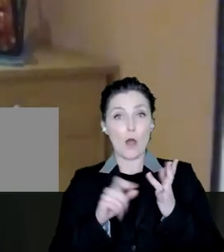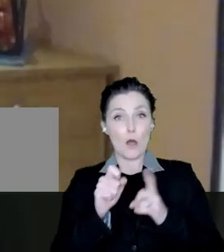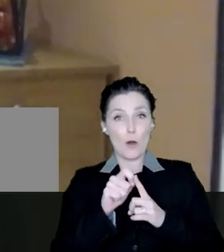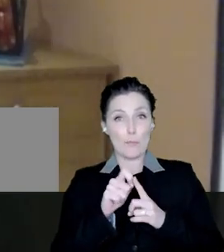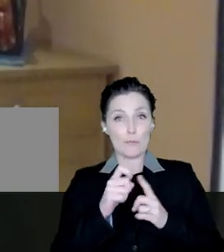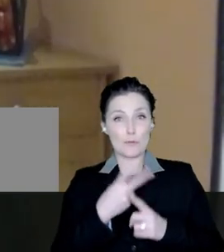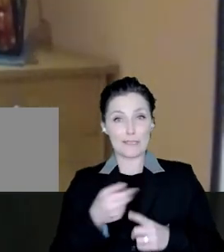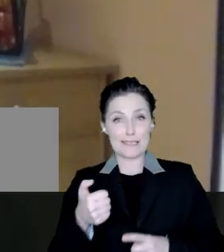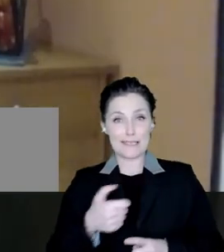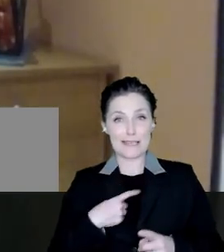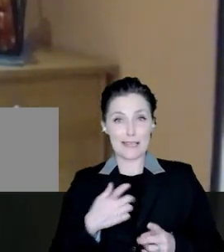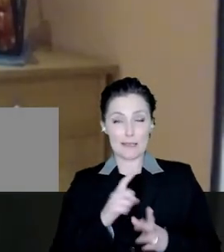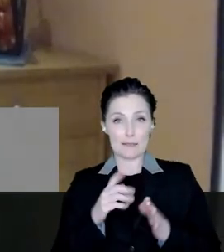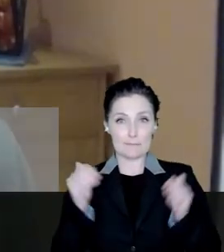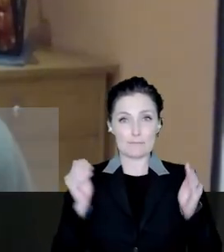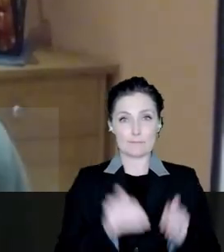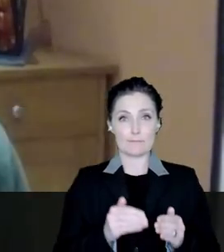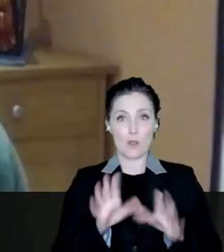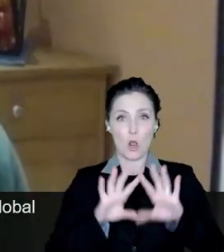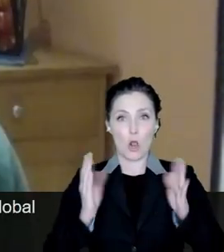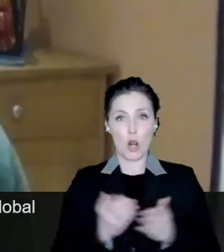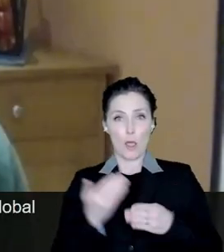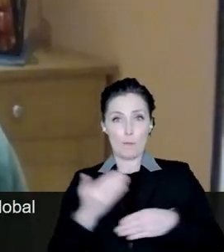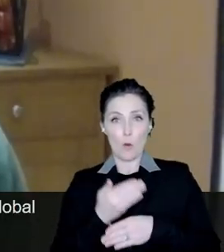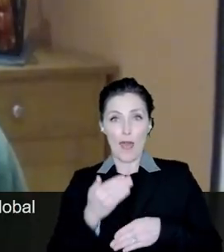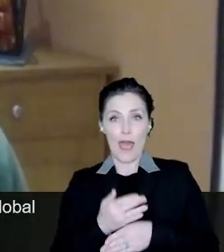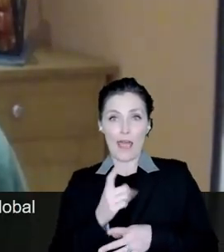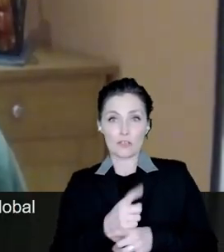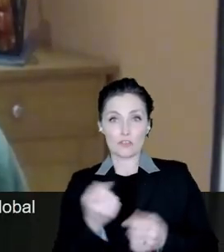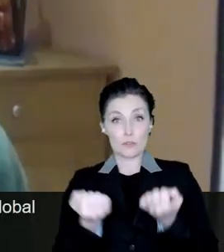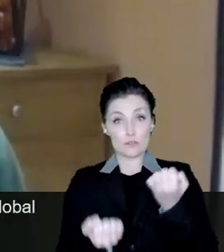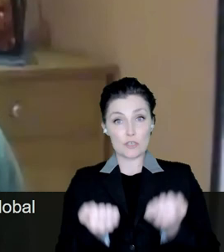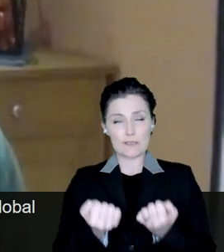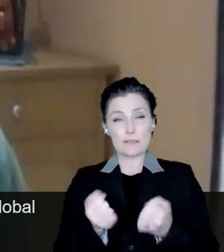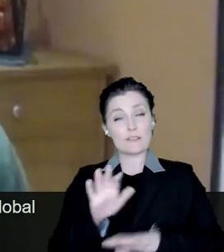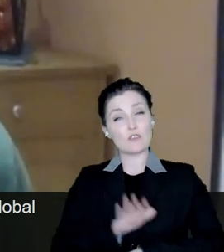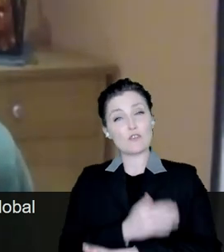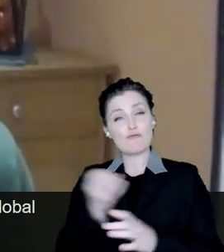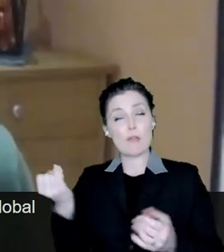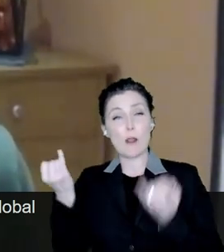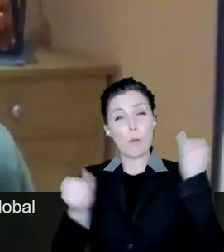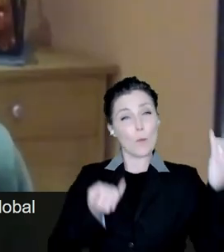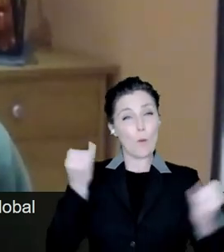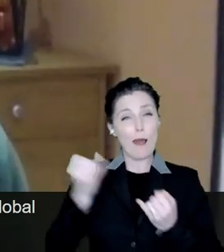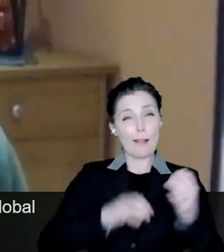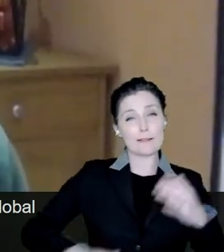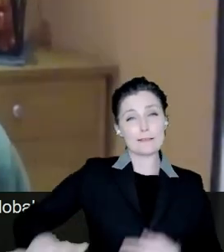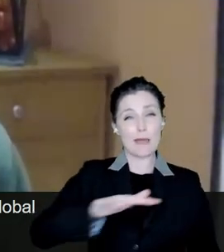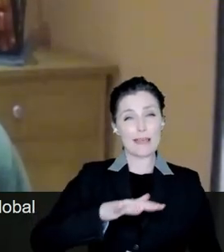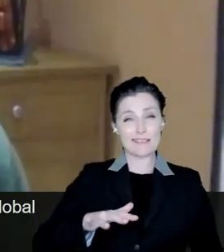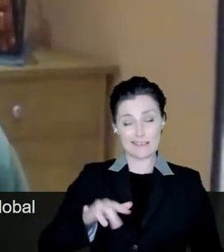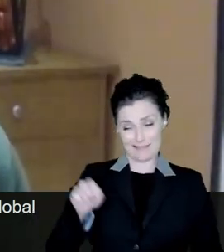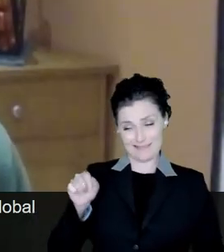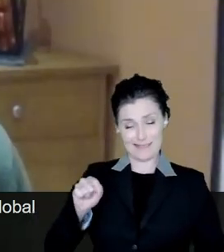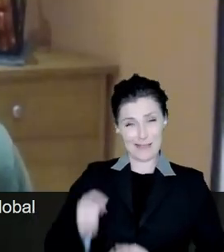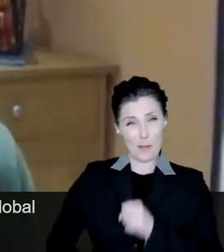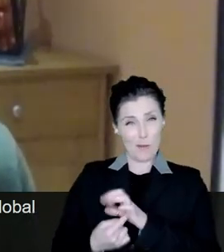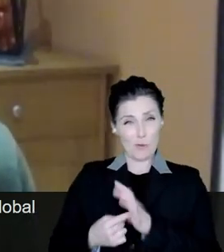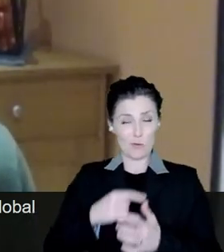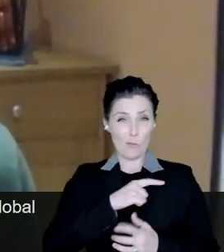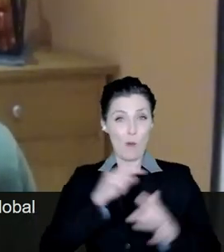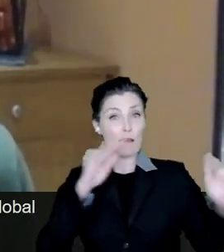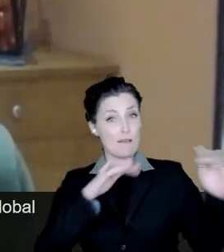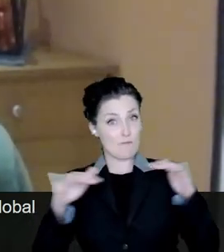and justice, and the importance of green wild spaces. These spaces are not only important from an environmental perspective